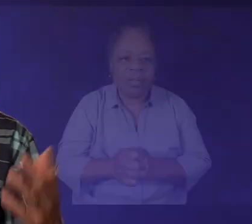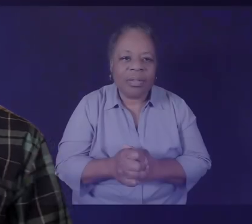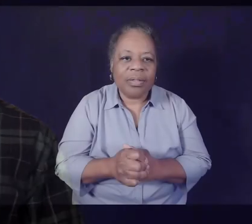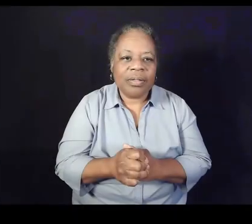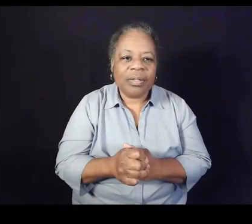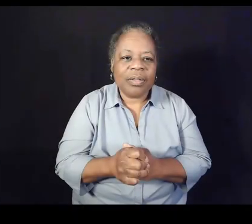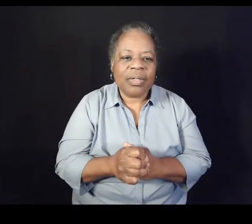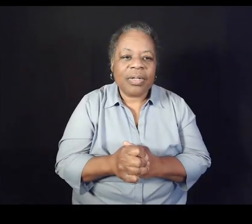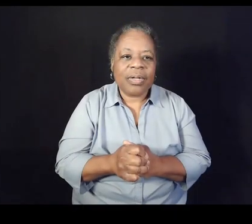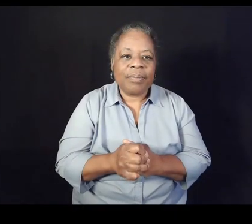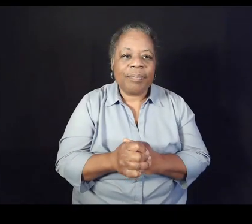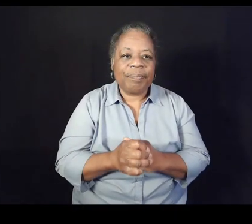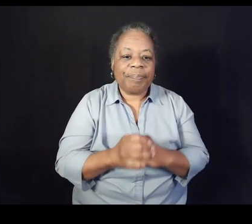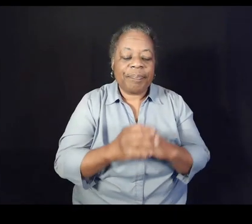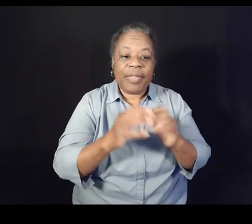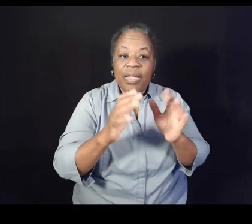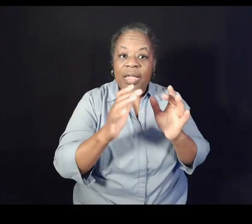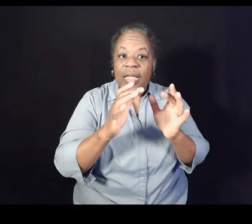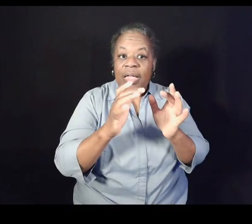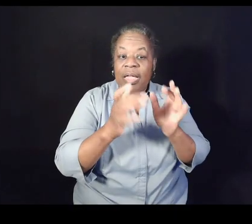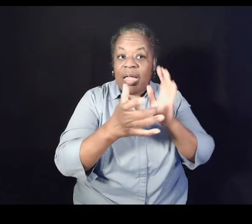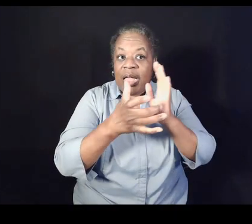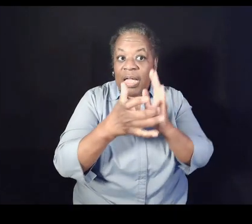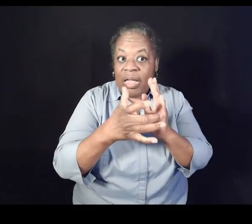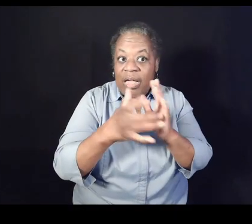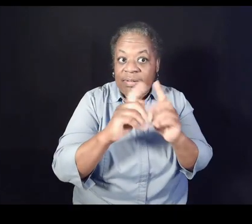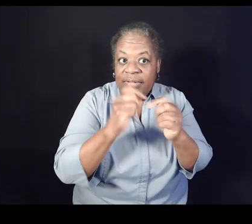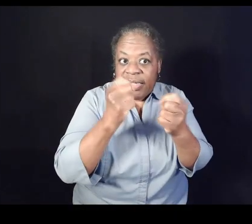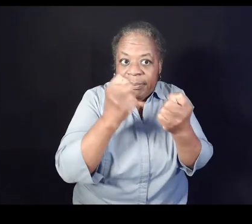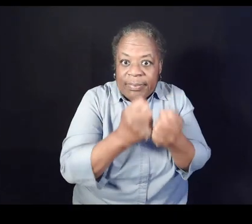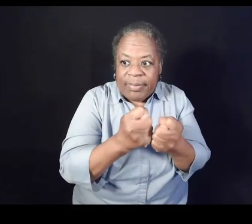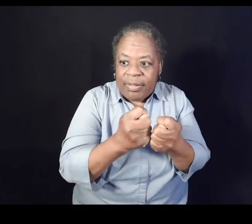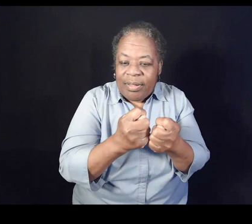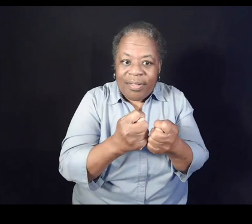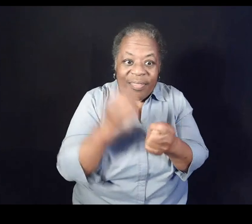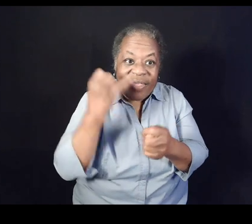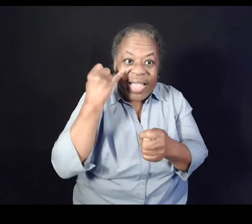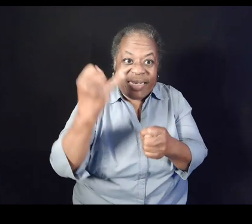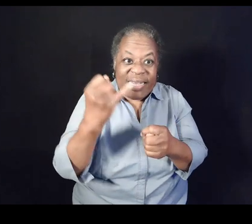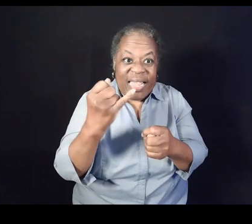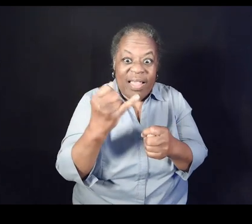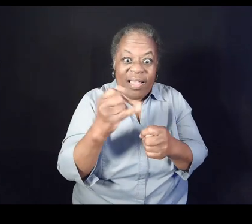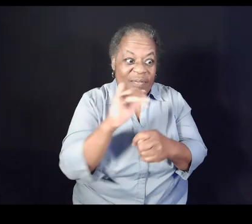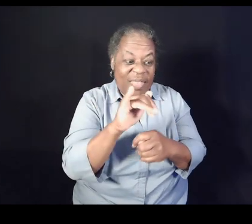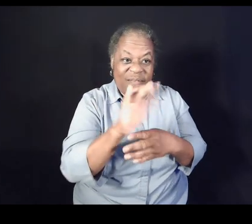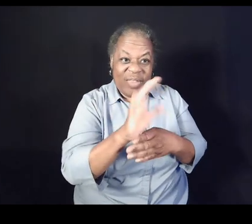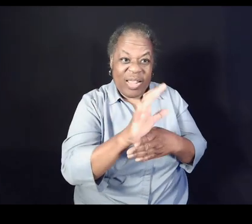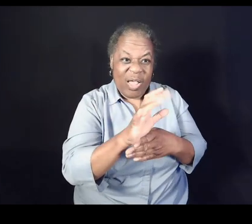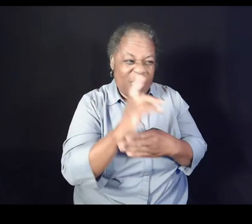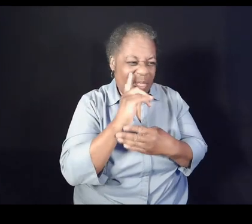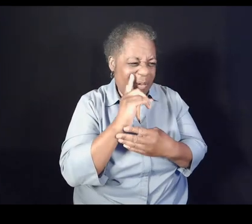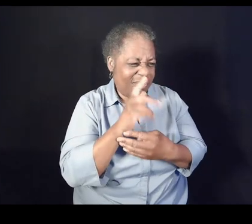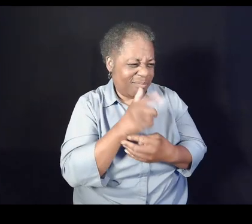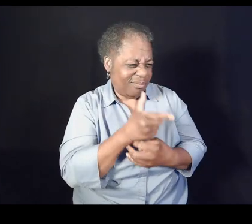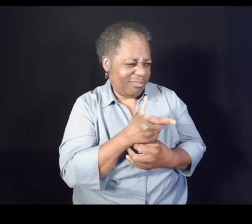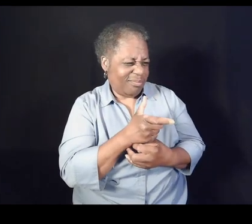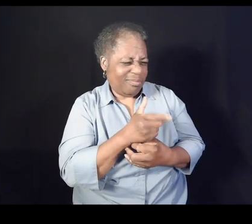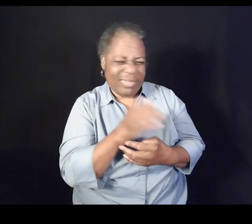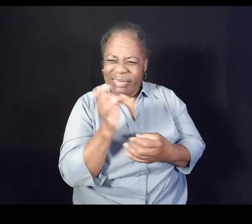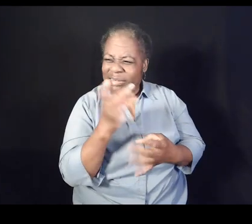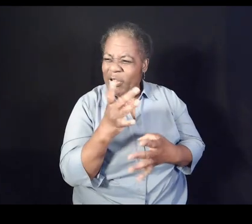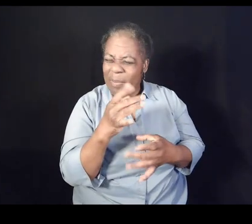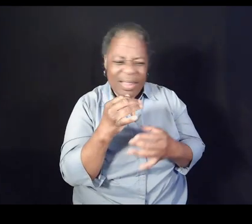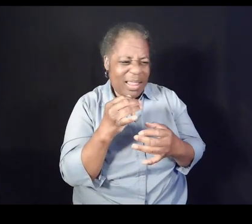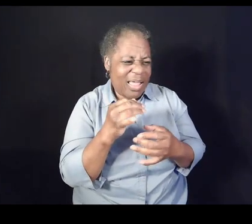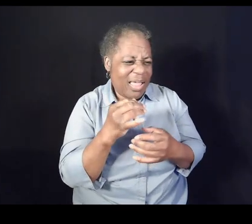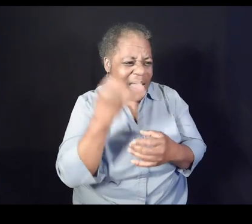When our digital team first brought me the idea for that bumper video, I thought it was a terrible idea. No one wants to watch a